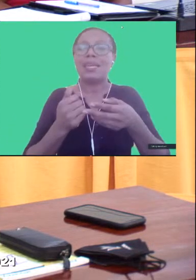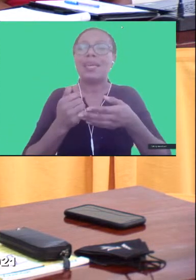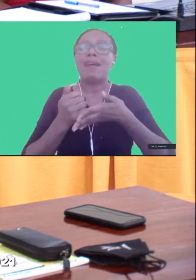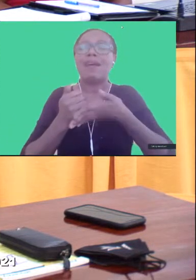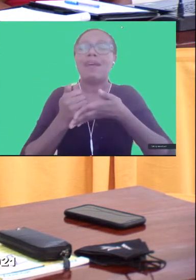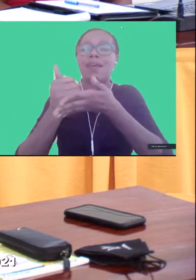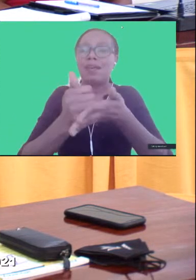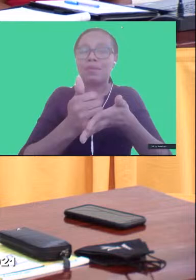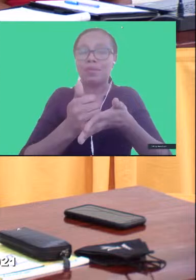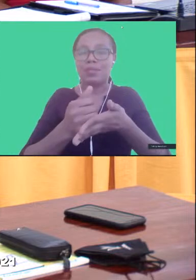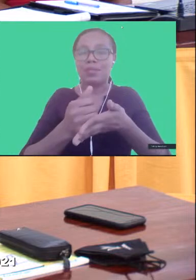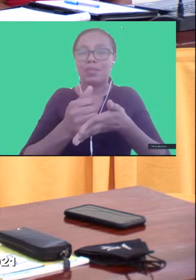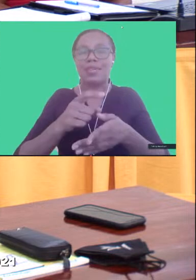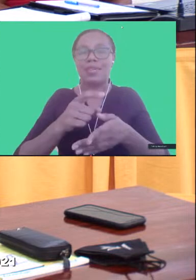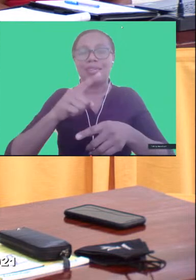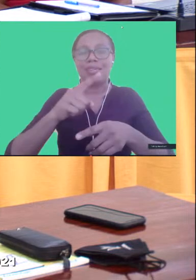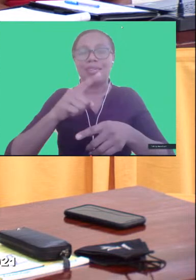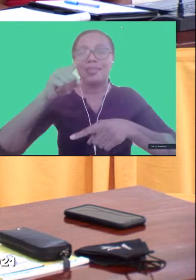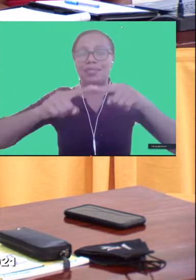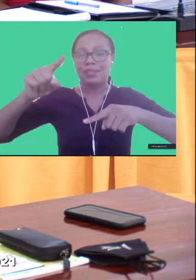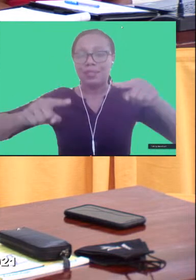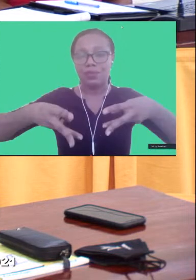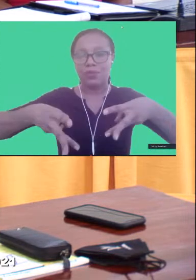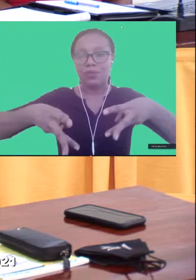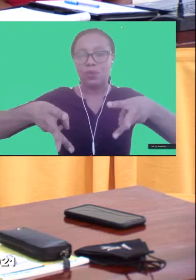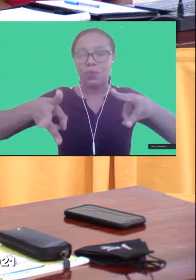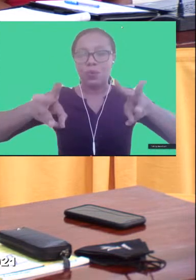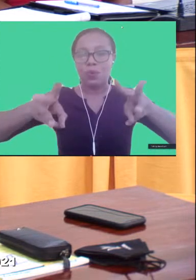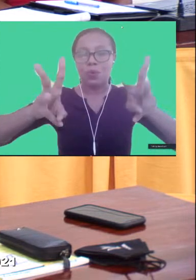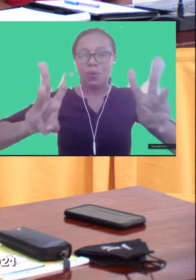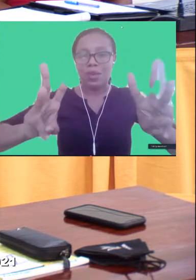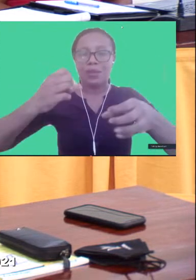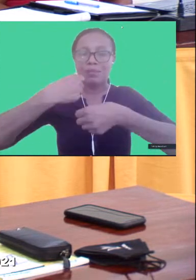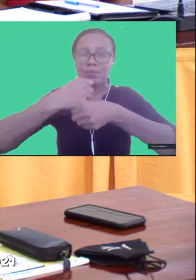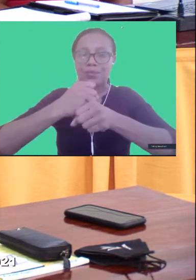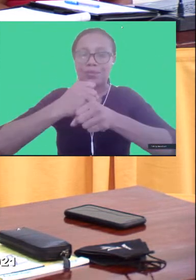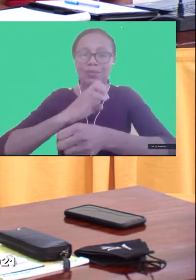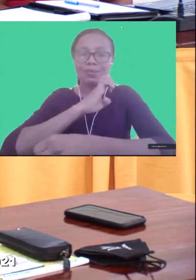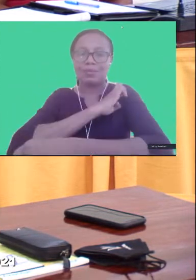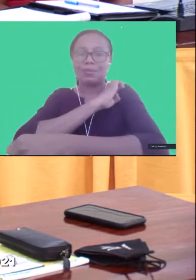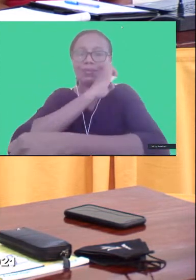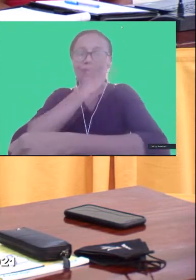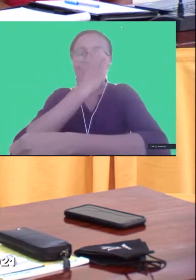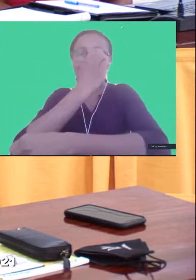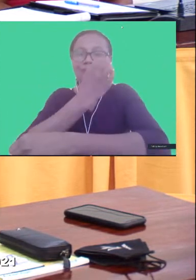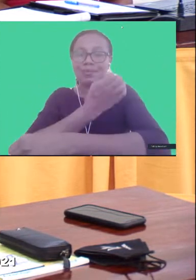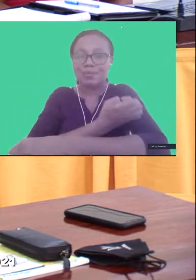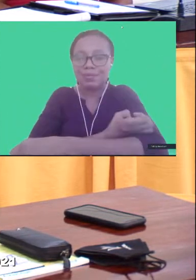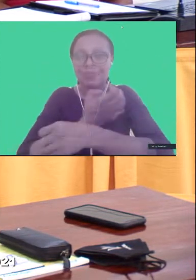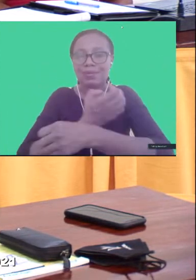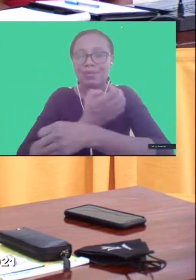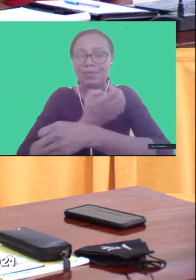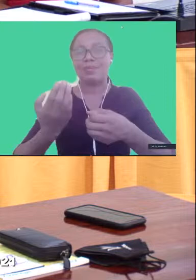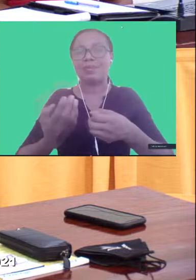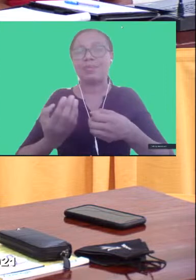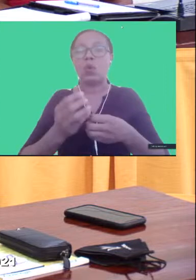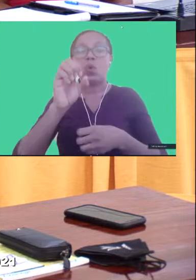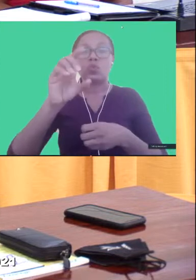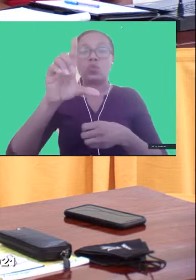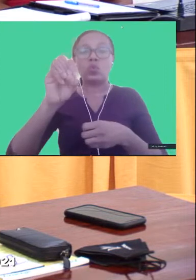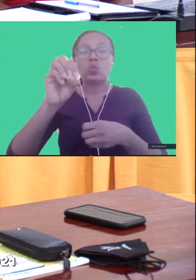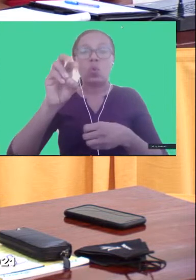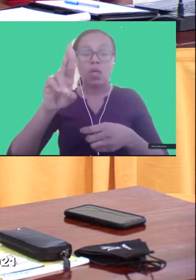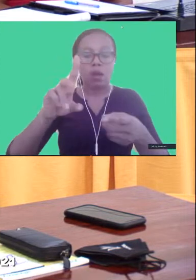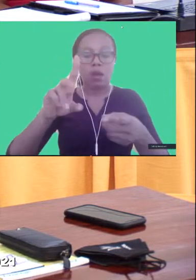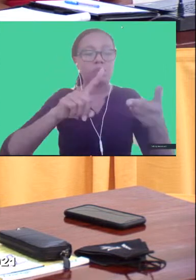so therefore, we introduce the photovoltaics by way of solar, we introduce wind energy, we introduce biomass, and the